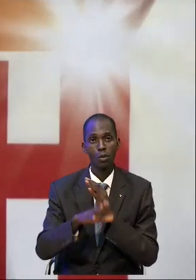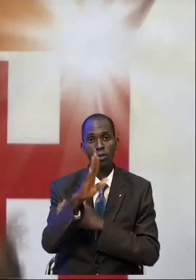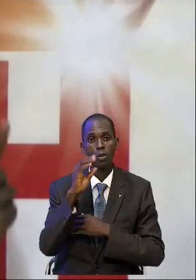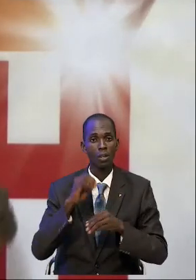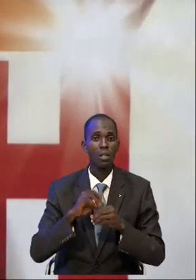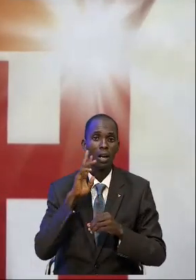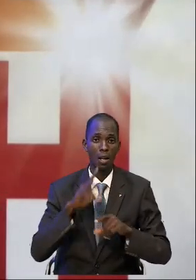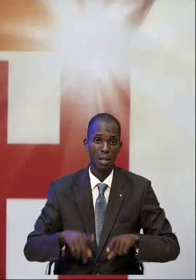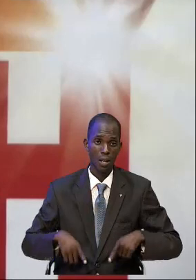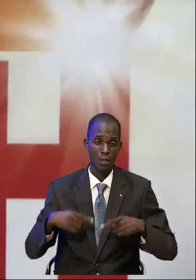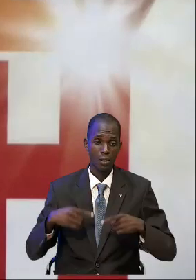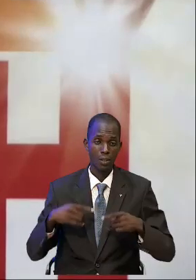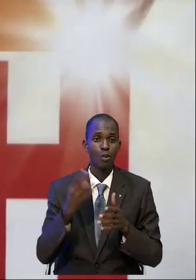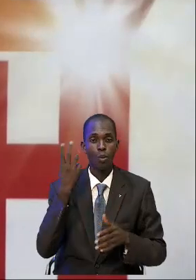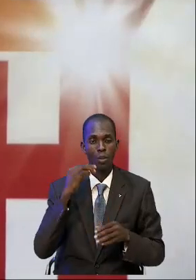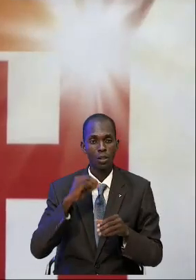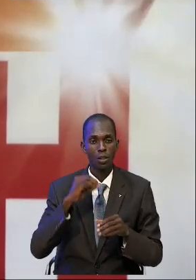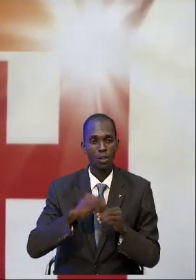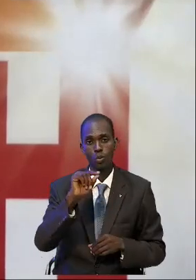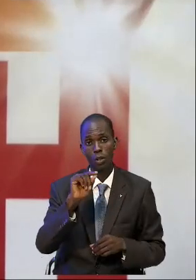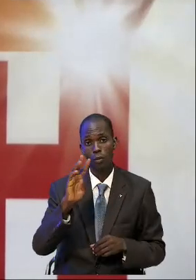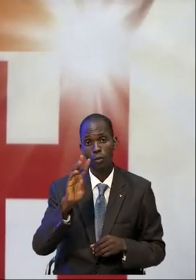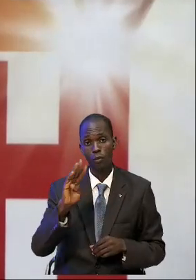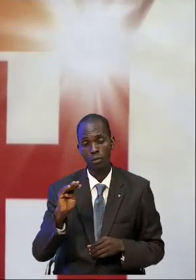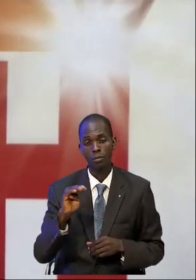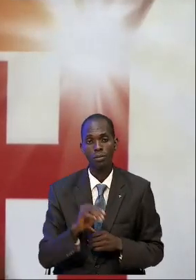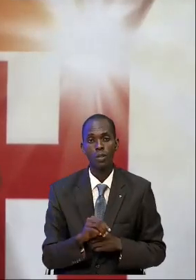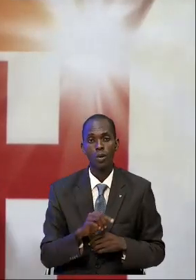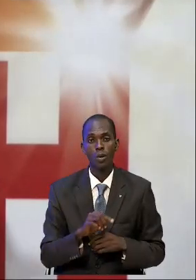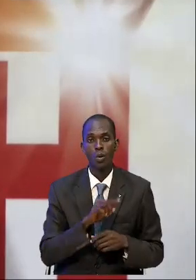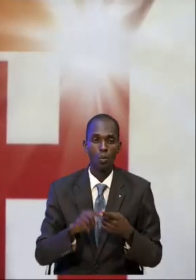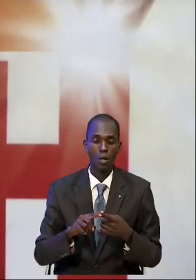want to testify the goodness of the Lord in my life. It was